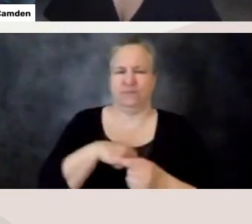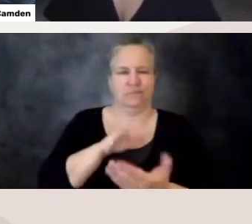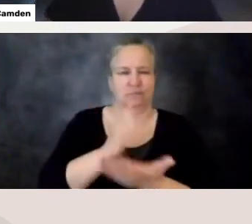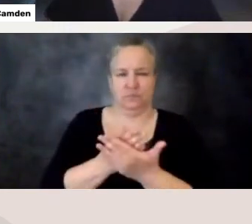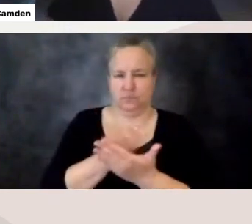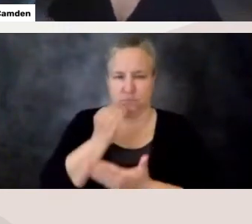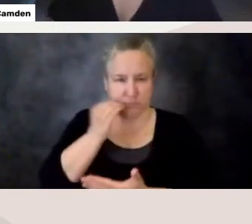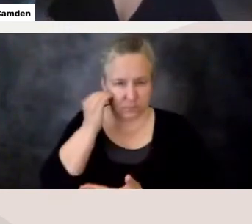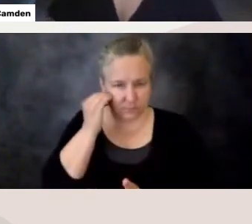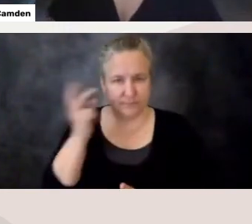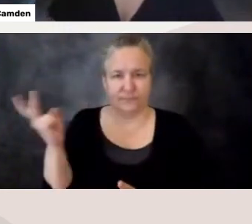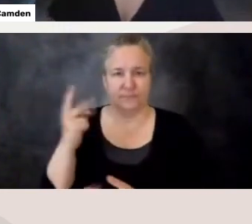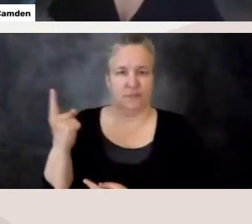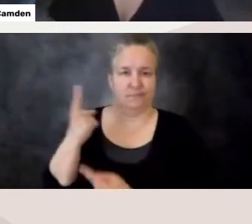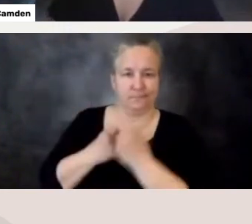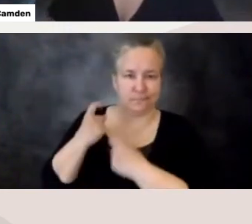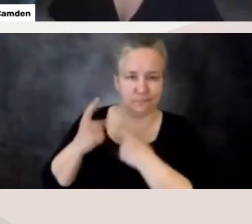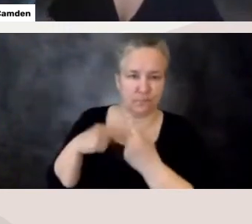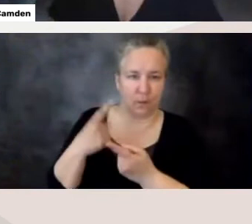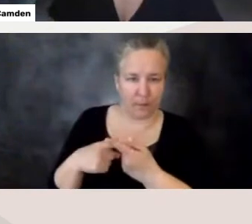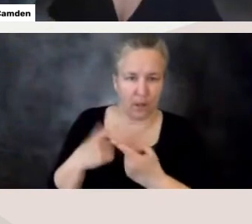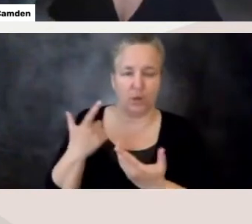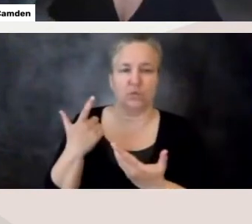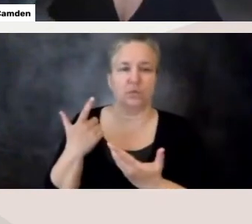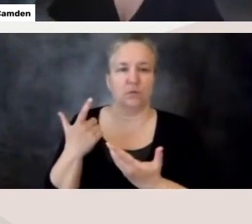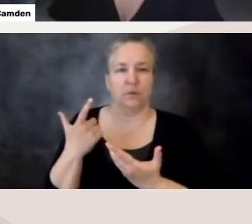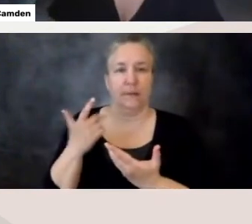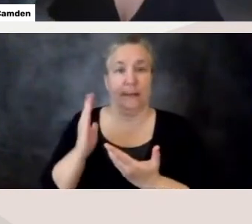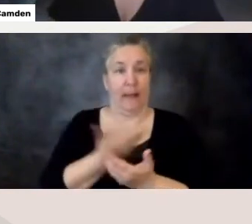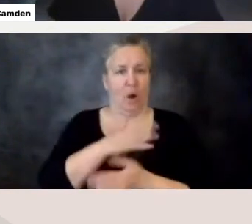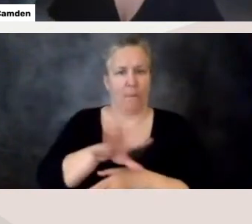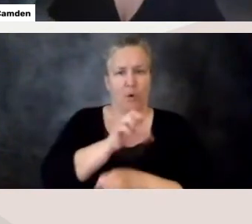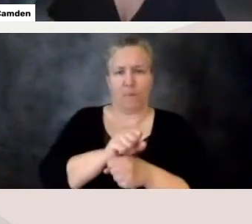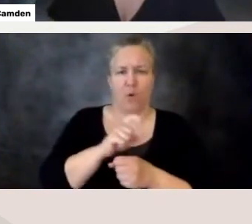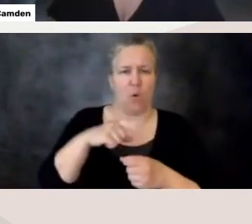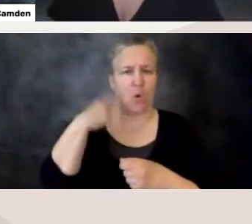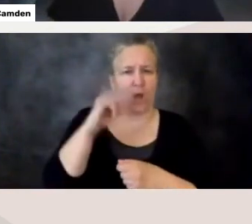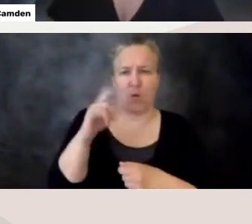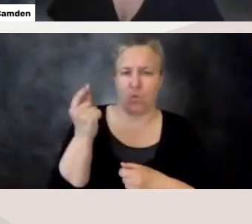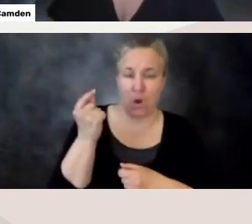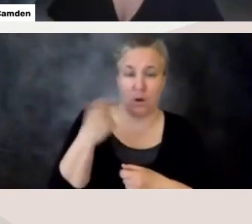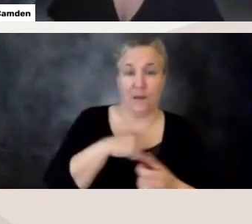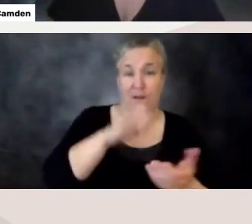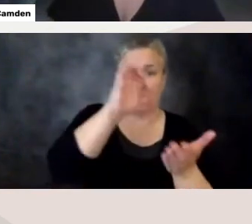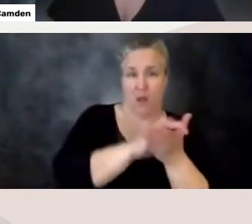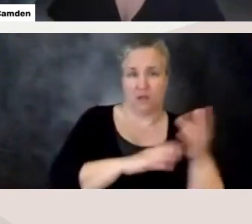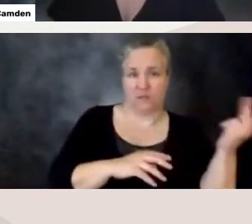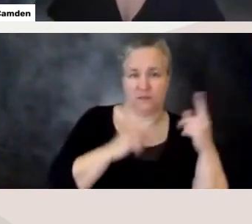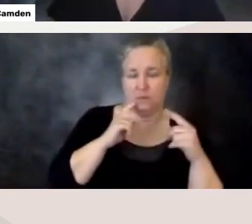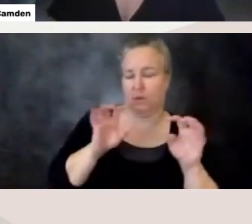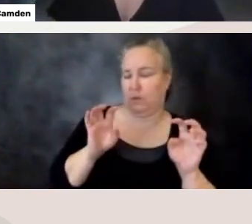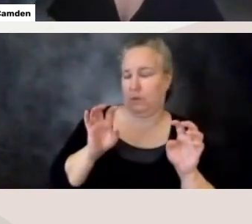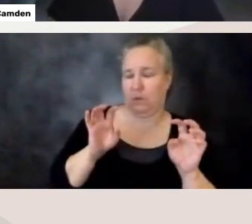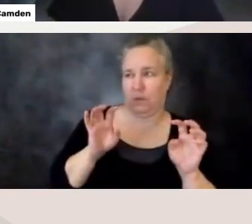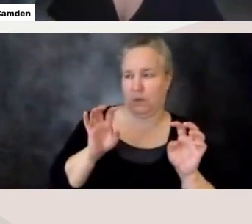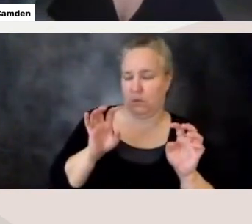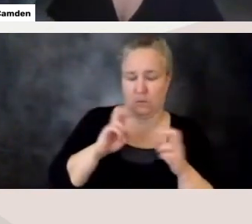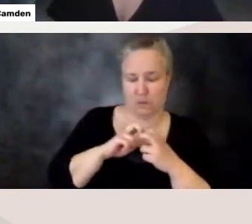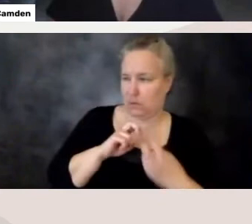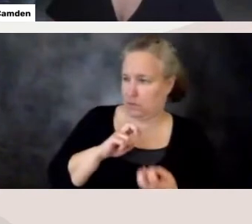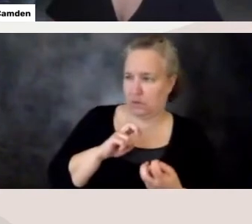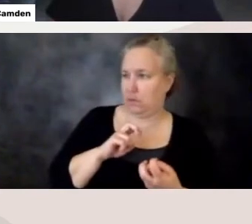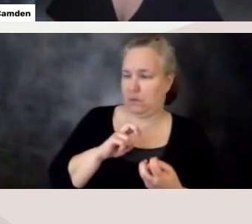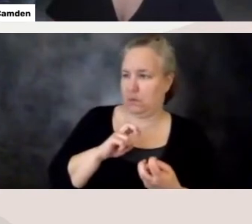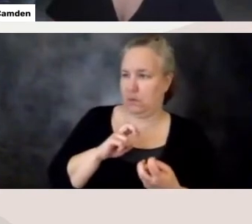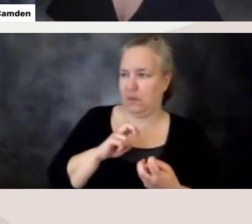asked some questions about what our appointment had been like, and my husband and I were just shell shocked, and we were probably a little